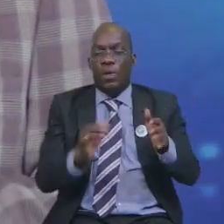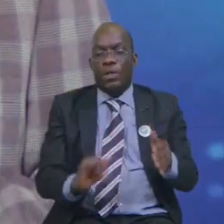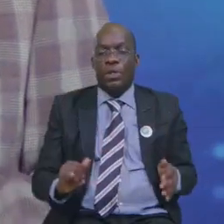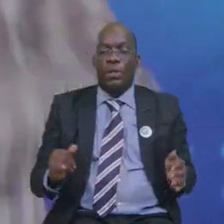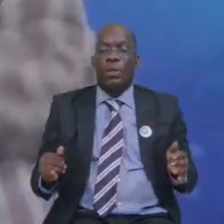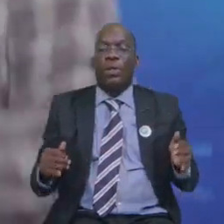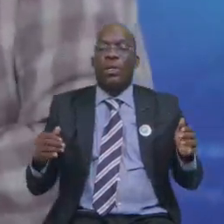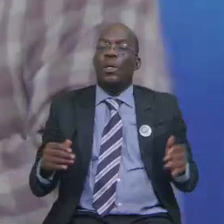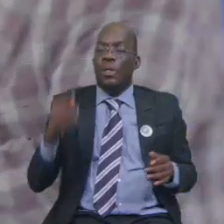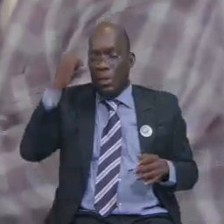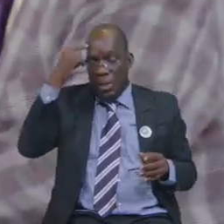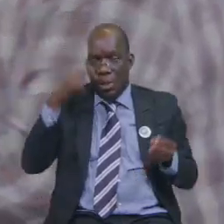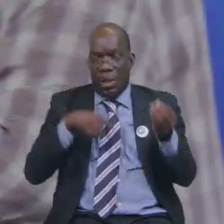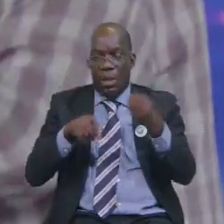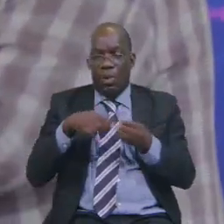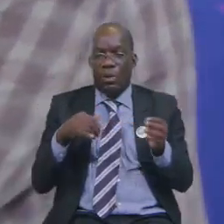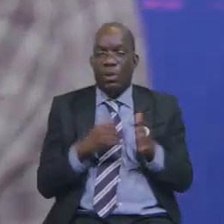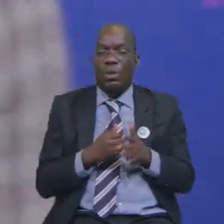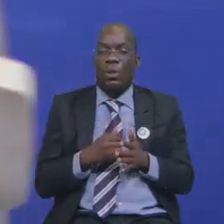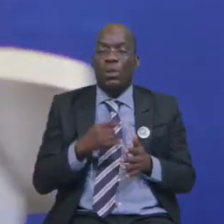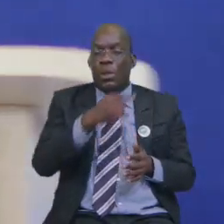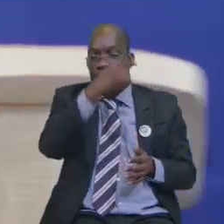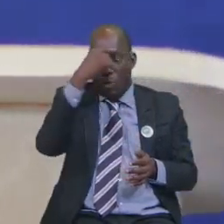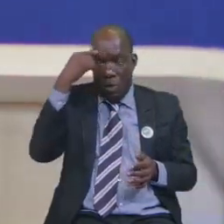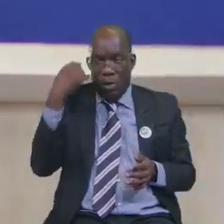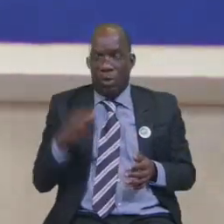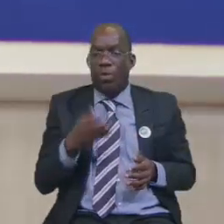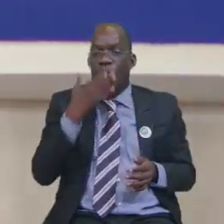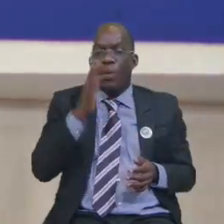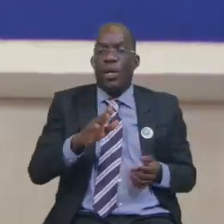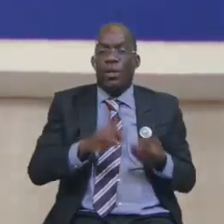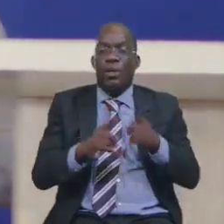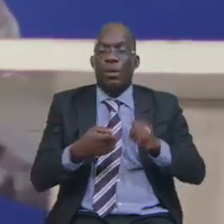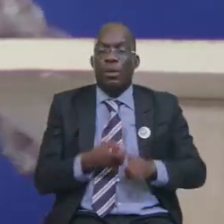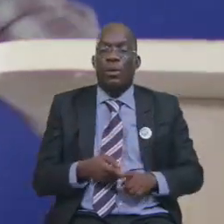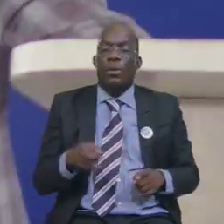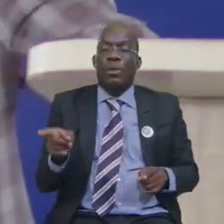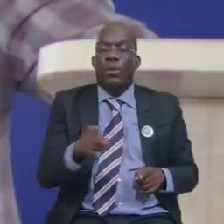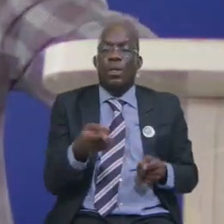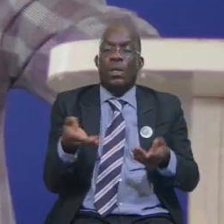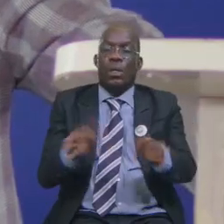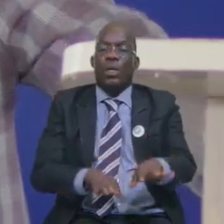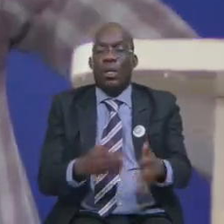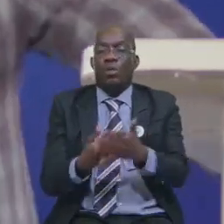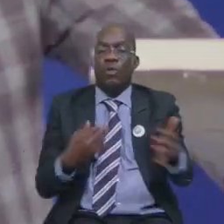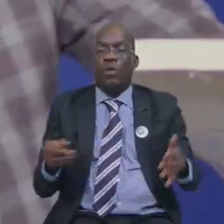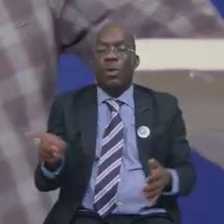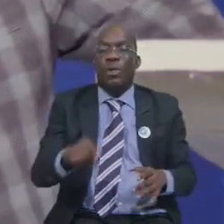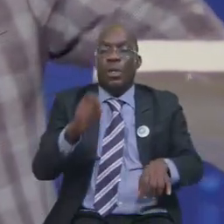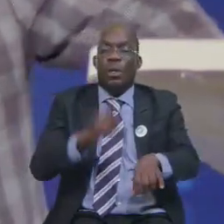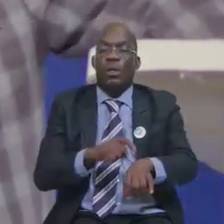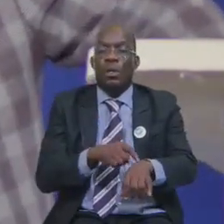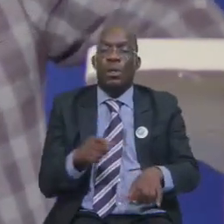that. Because of bad association, they died before their time. They were